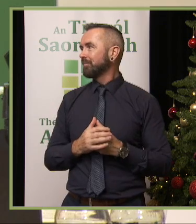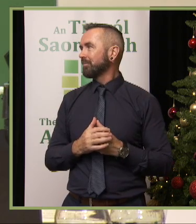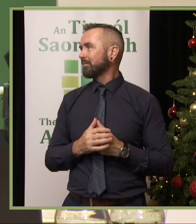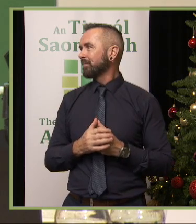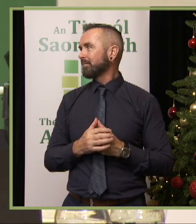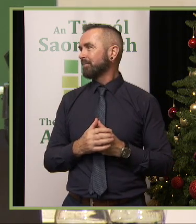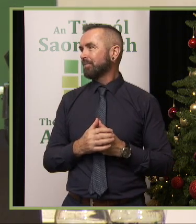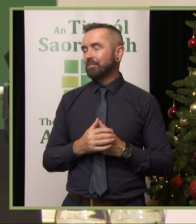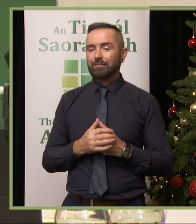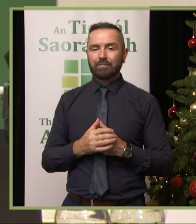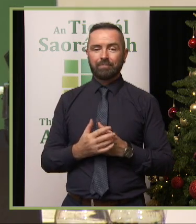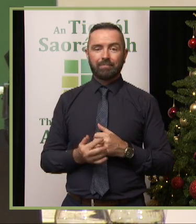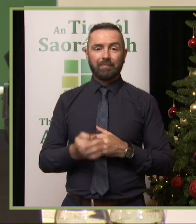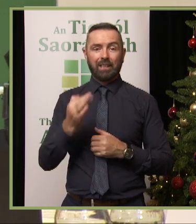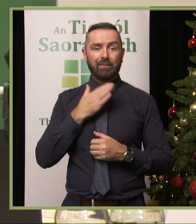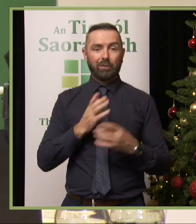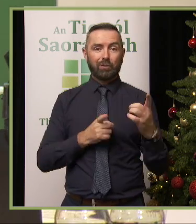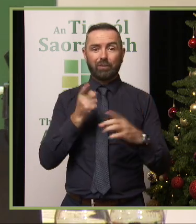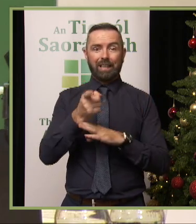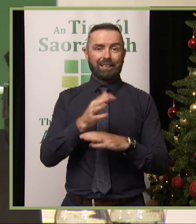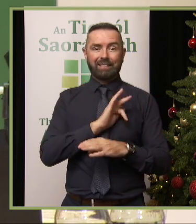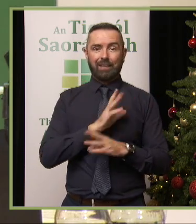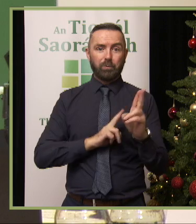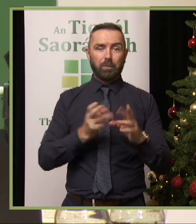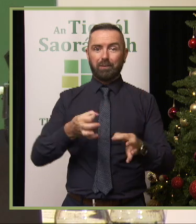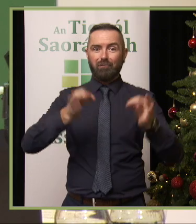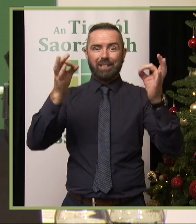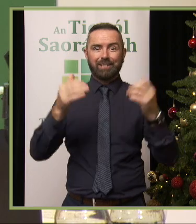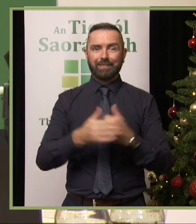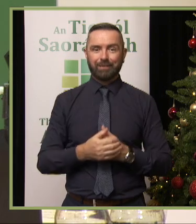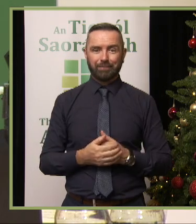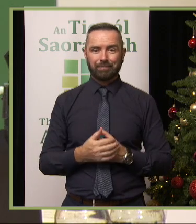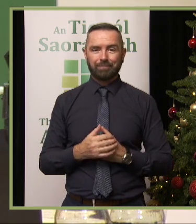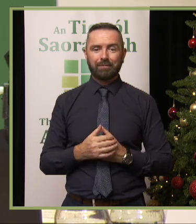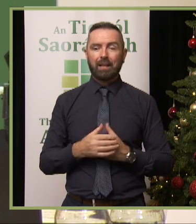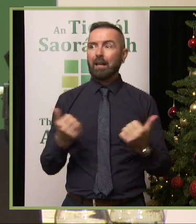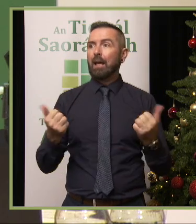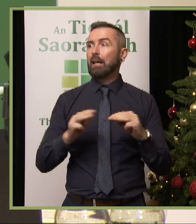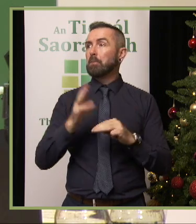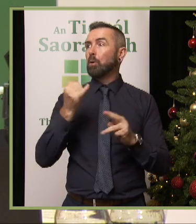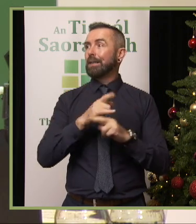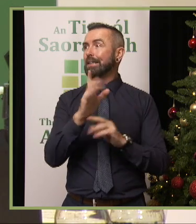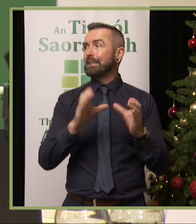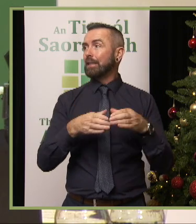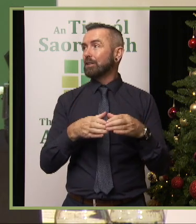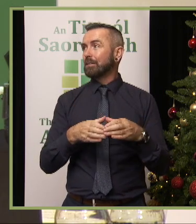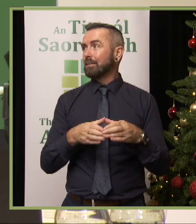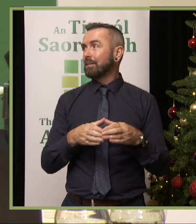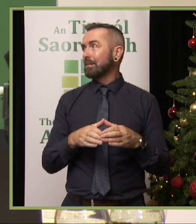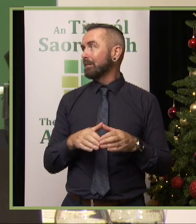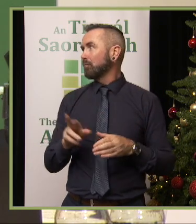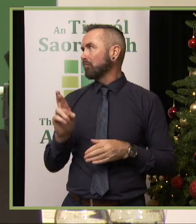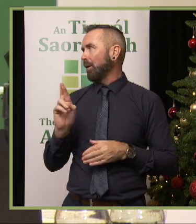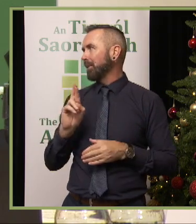government departments. I mean, if they just did that in and of itself, would be grand. Okay, anything else in this section? Janie.